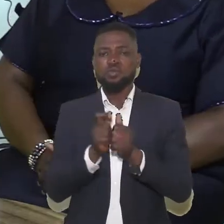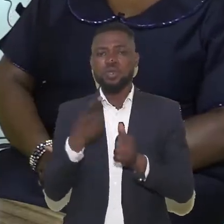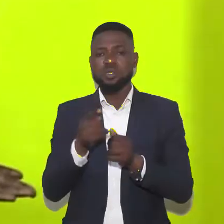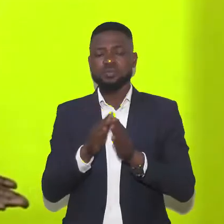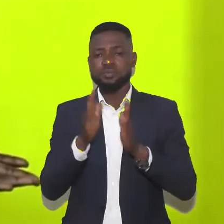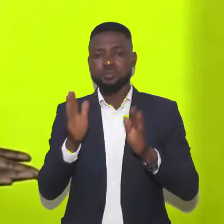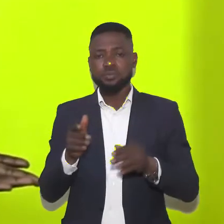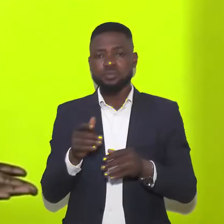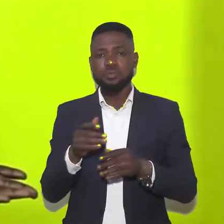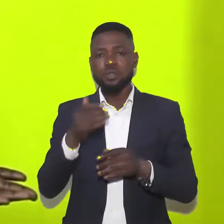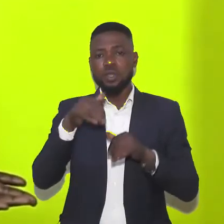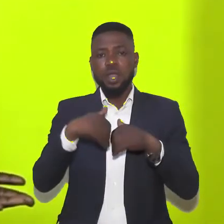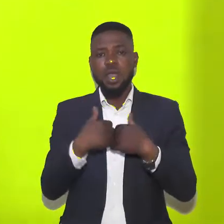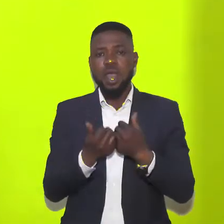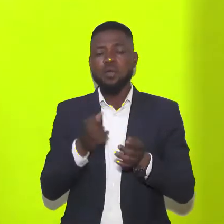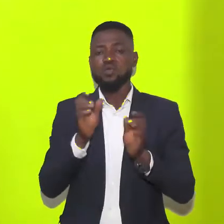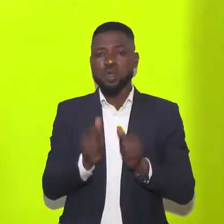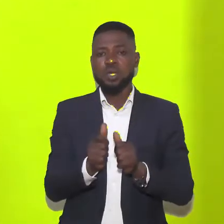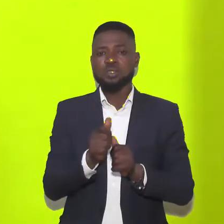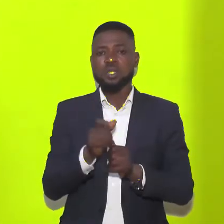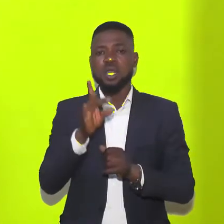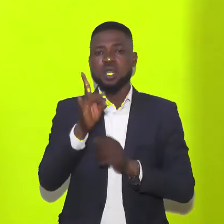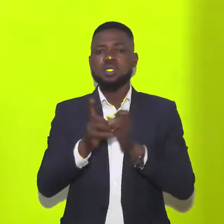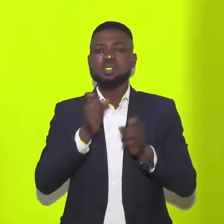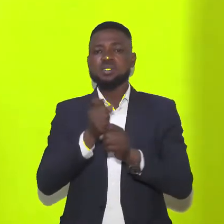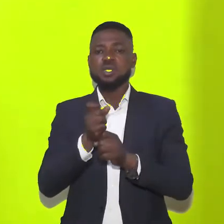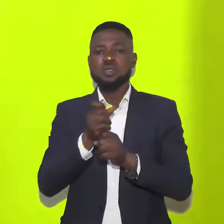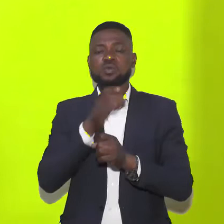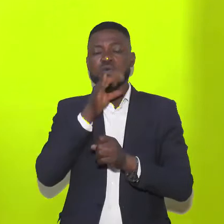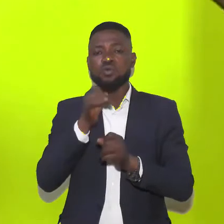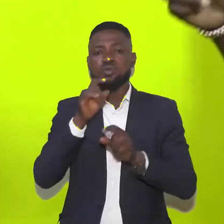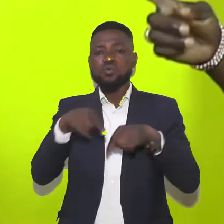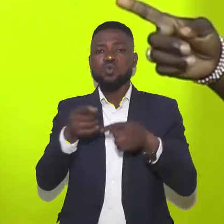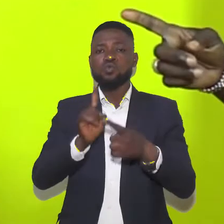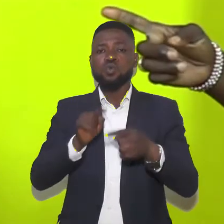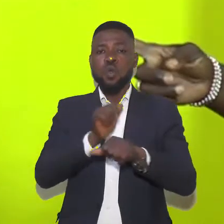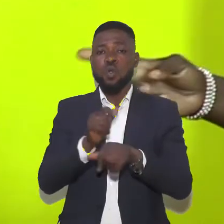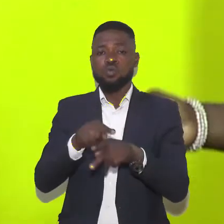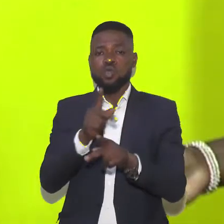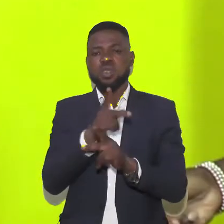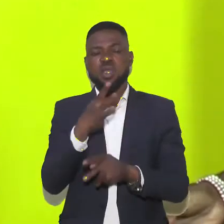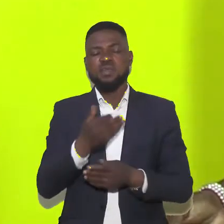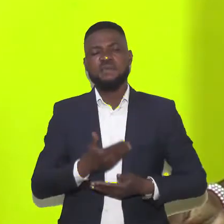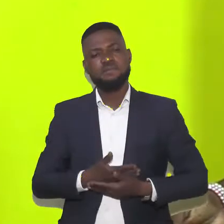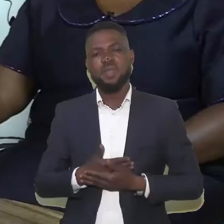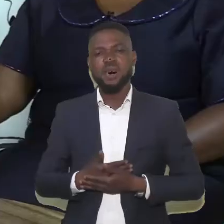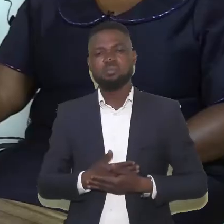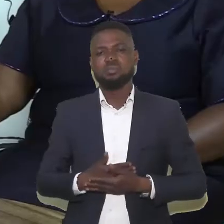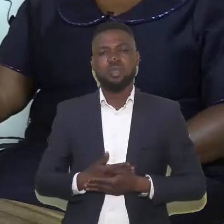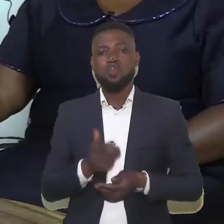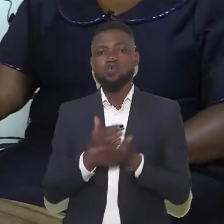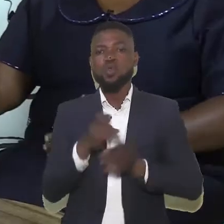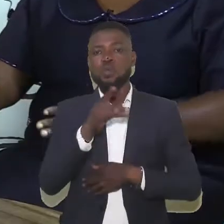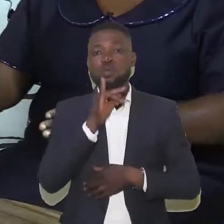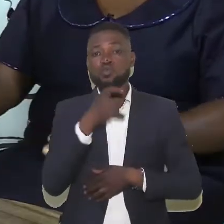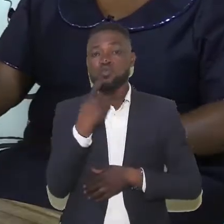help? In the first Why place. has an 8-year-old been released from her own parents to work looking after a baby? Somebody Now,